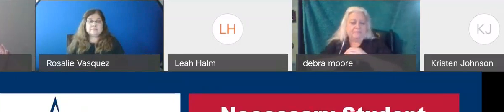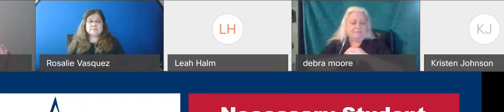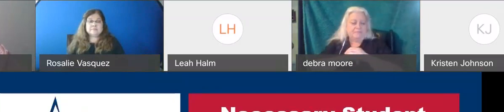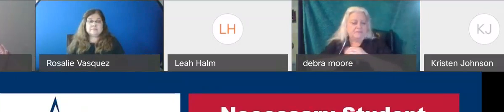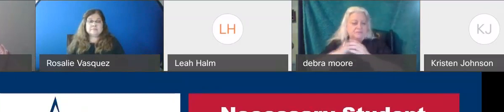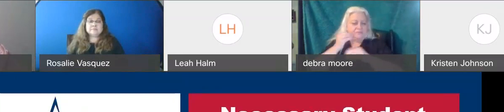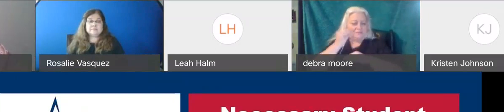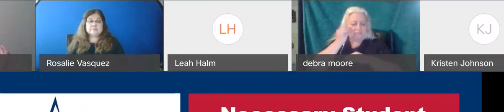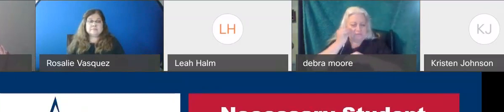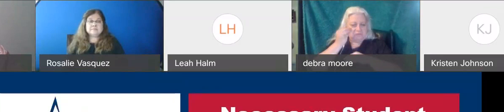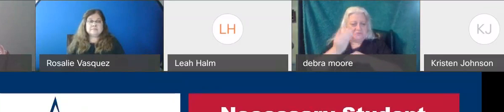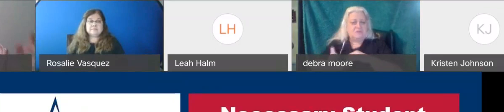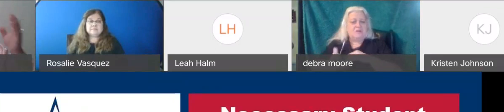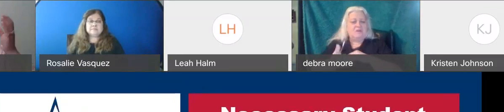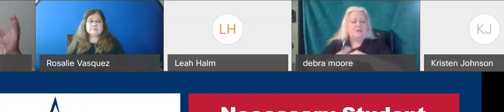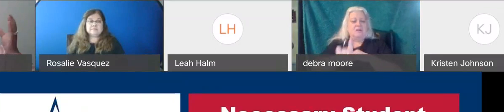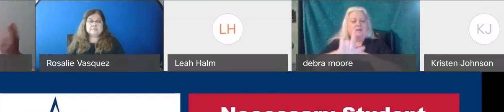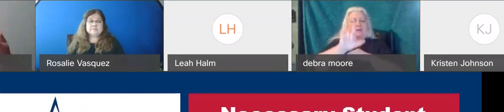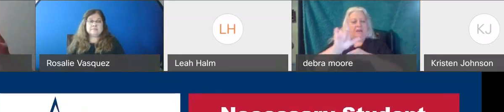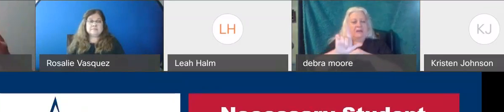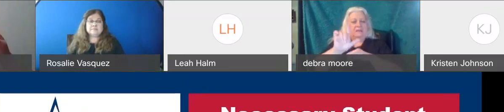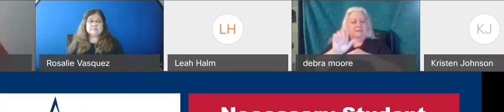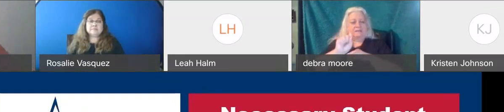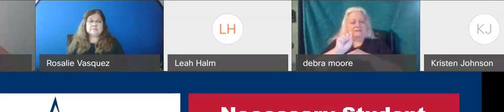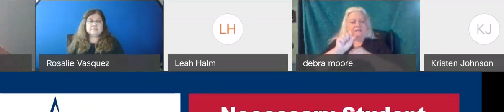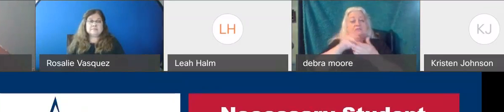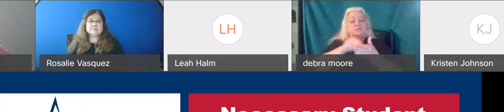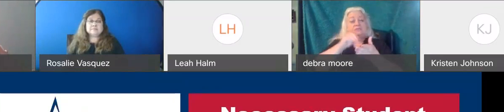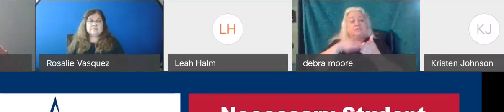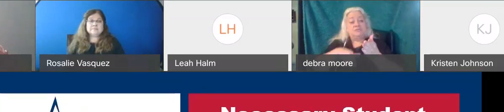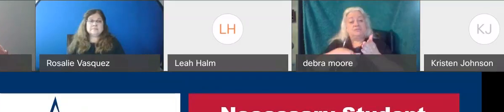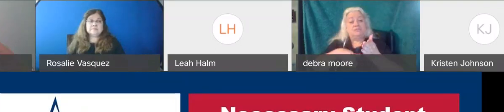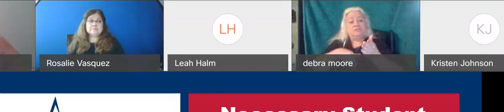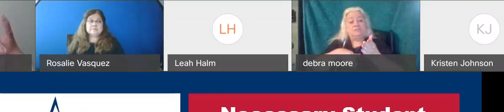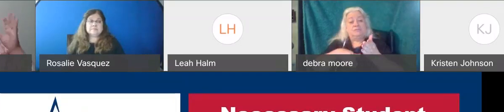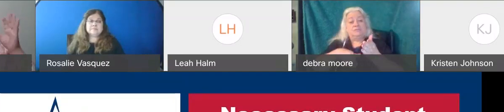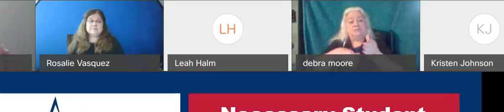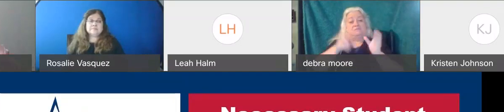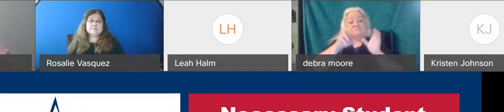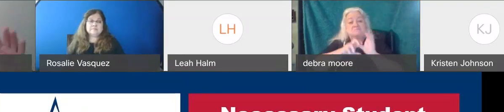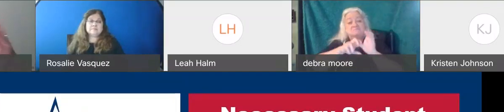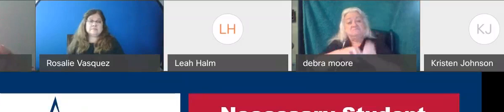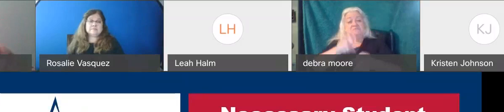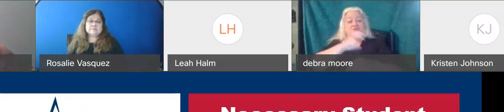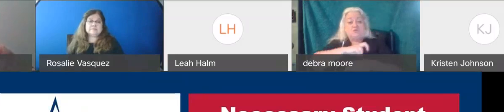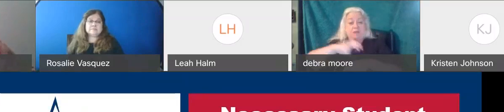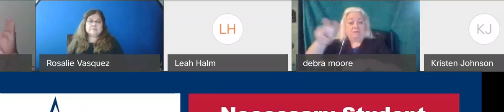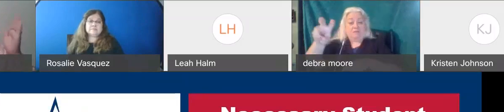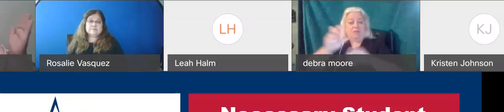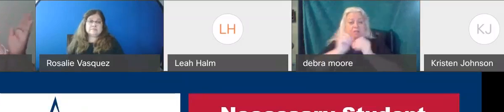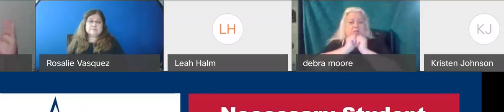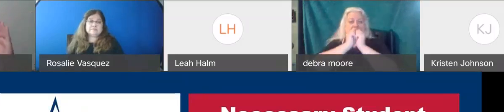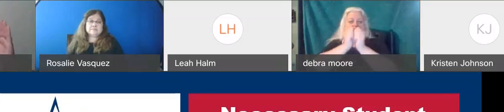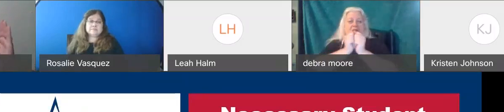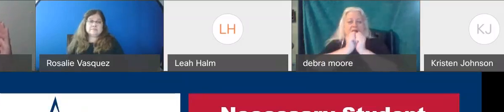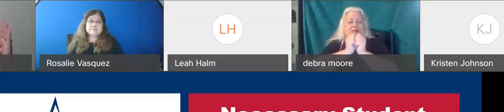note, the LSC sponsored student travel and trip plan and the travel roster, those all go together. Usually it's